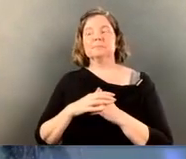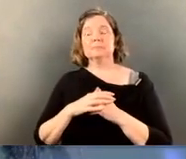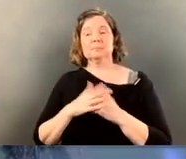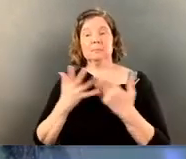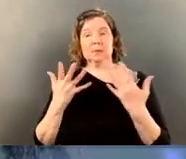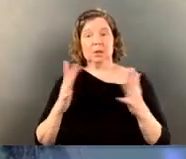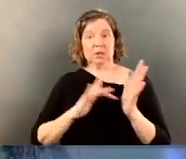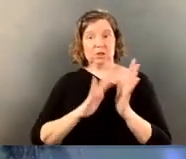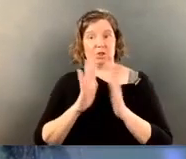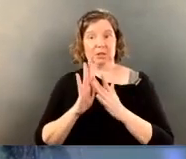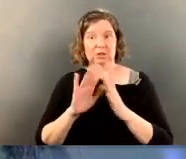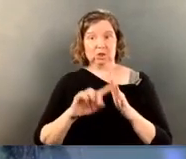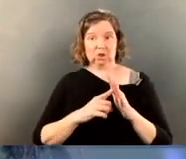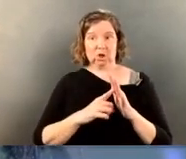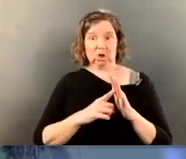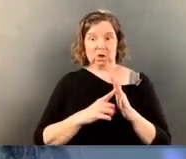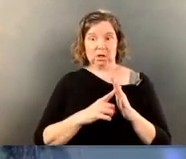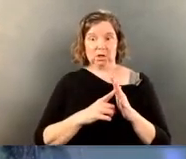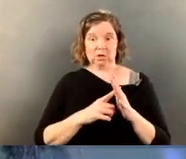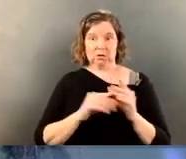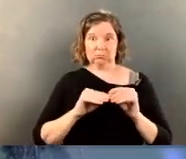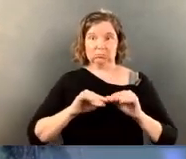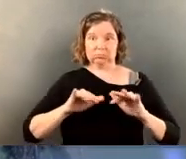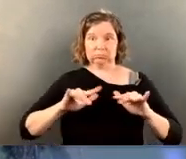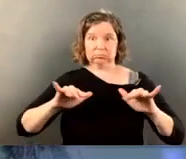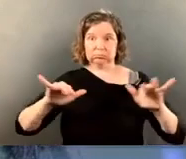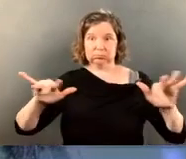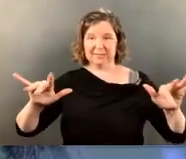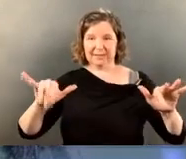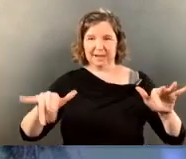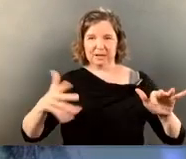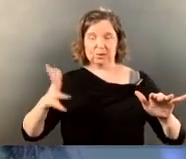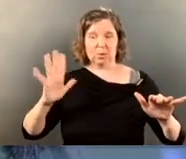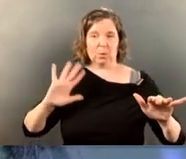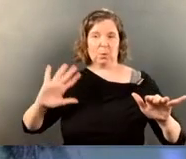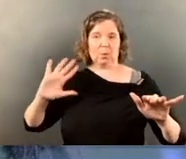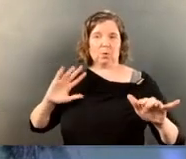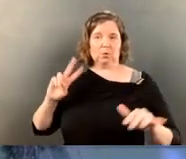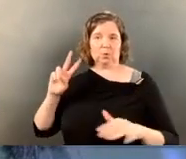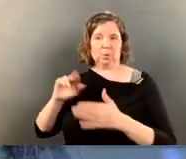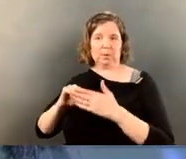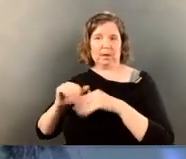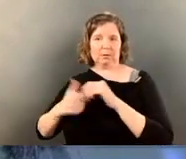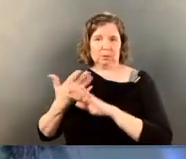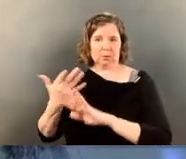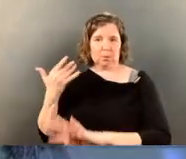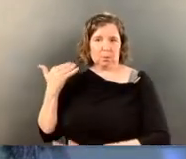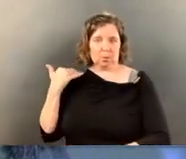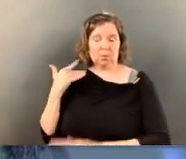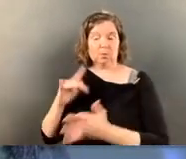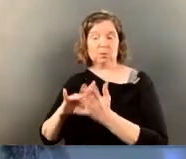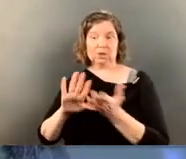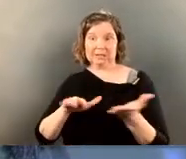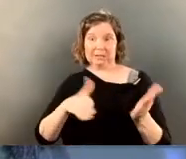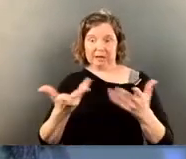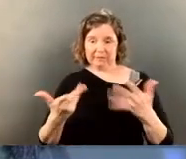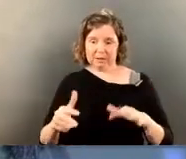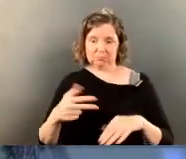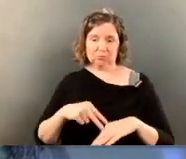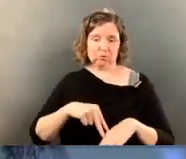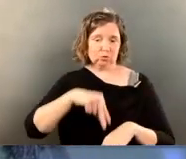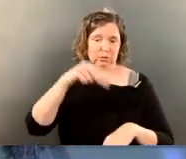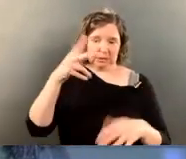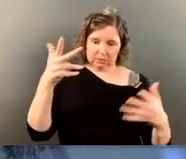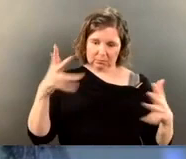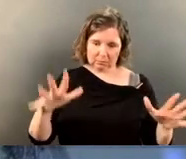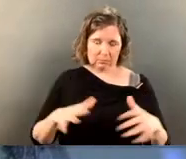After the Jesus movement started, so go back in history with me, 2,000 years ago, and Jesus has died and he's risen